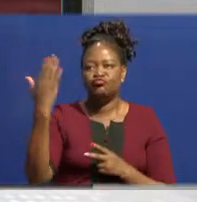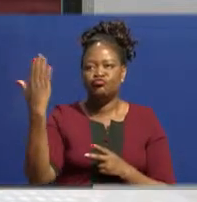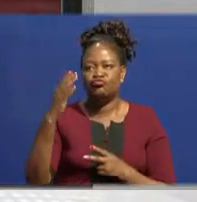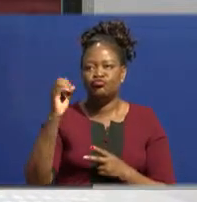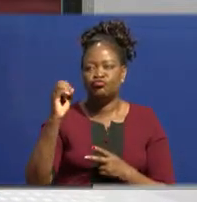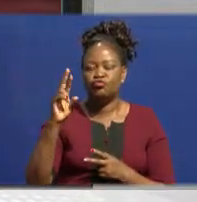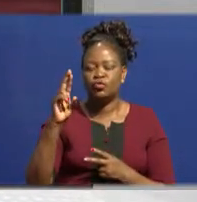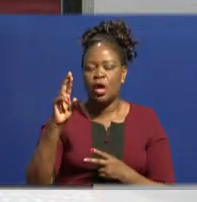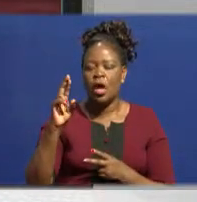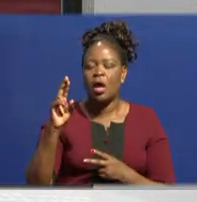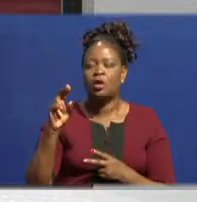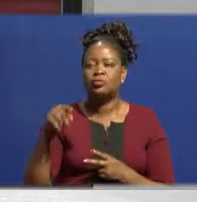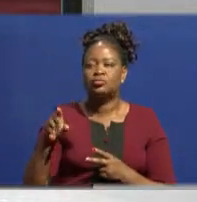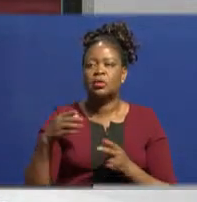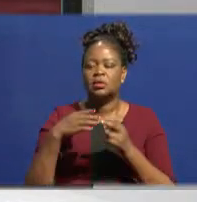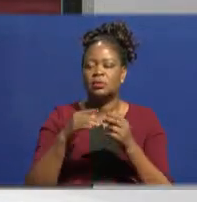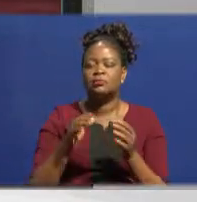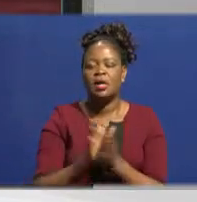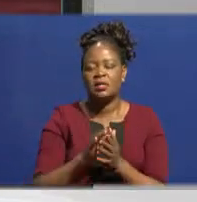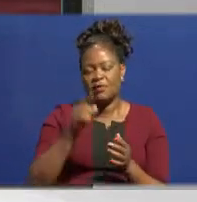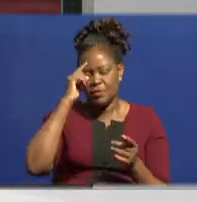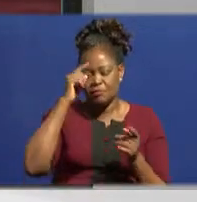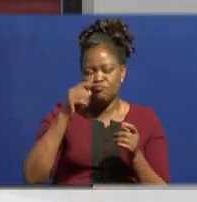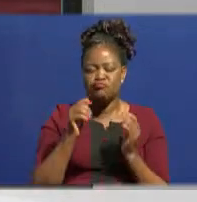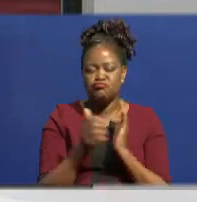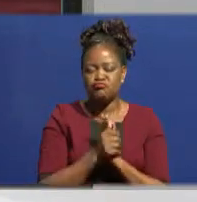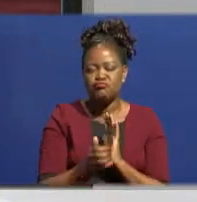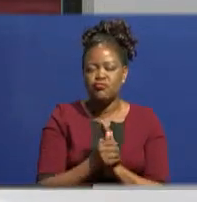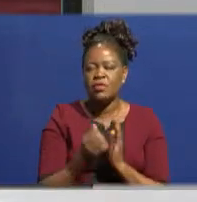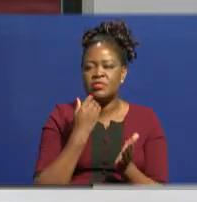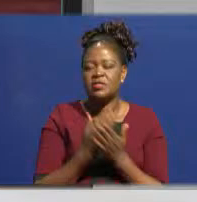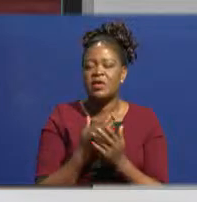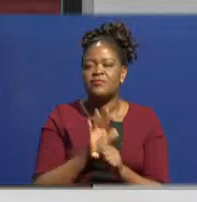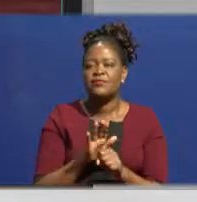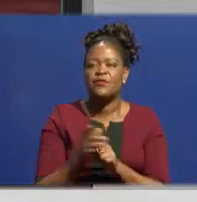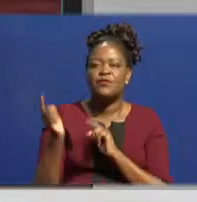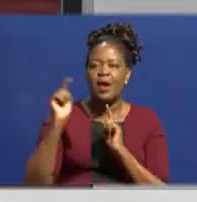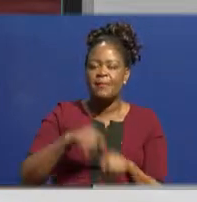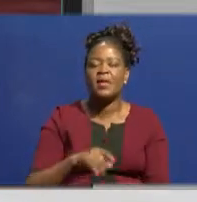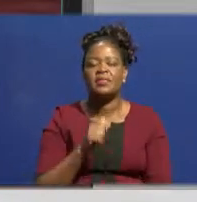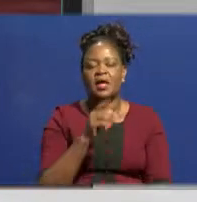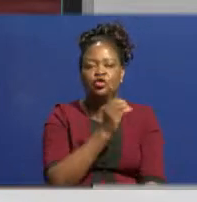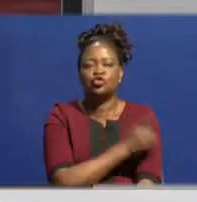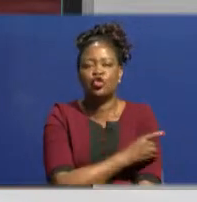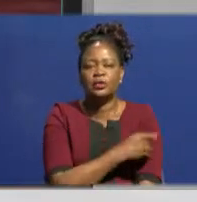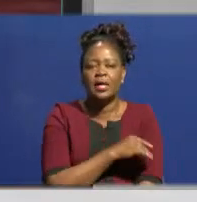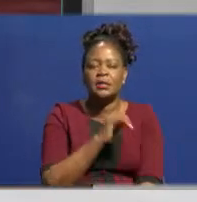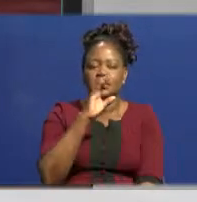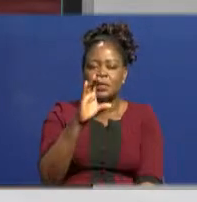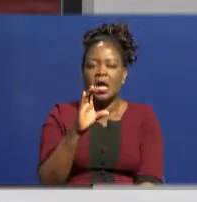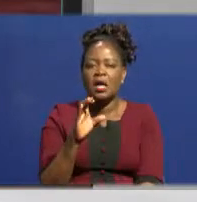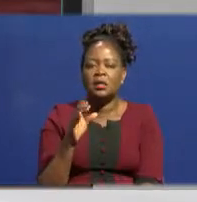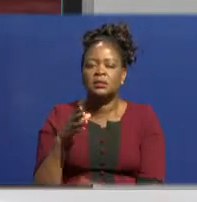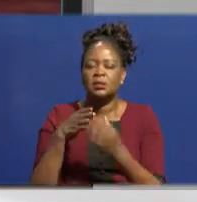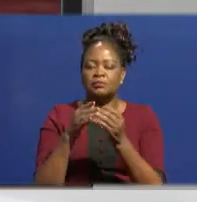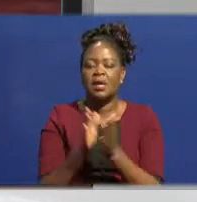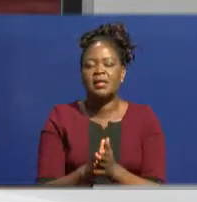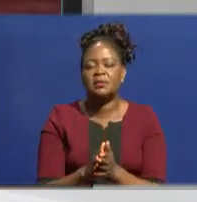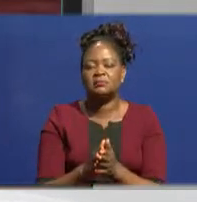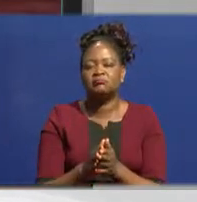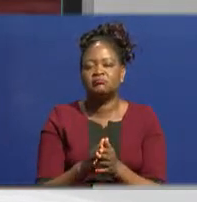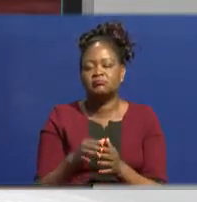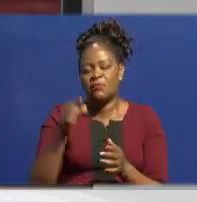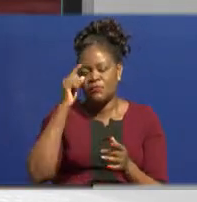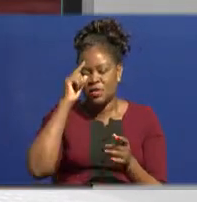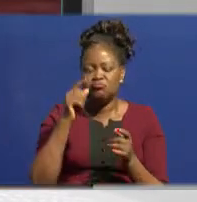Oscar Omondi, who is also a leadership and governance expert. Thank you so much indeed for coming. We have Dr. Isaac Harun Hassan, who is a leadership and governance expert and